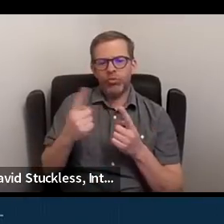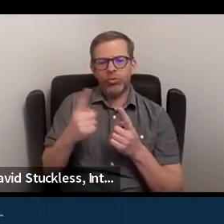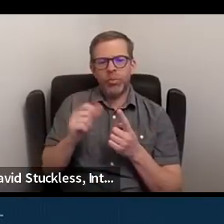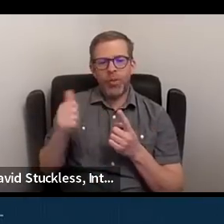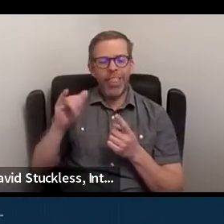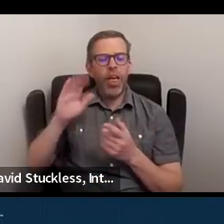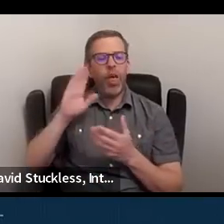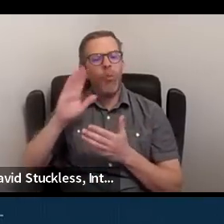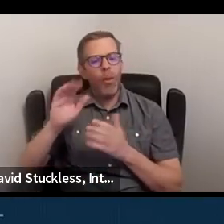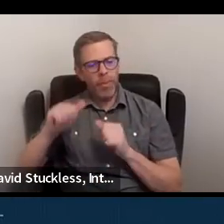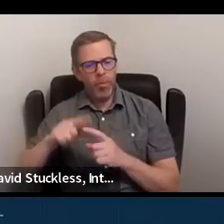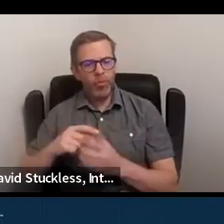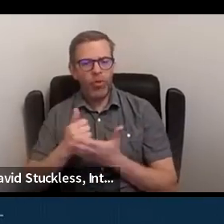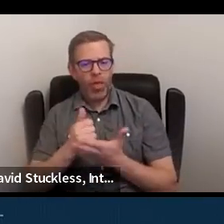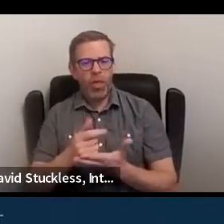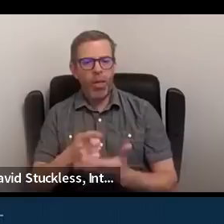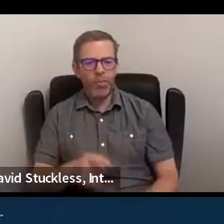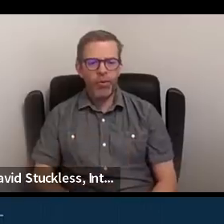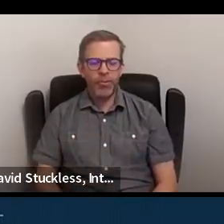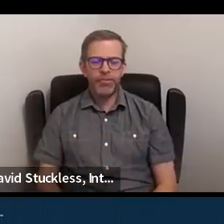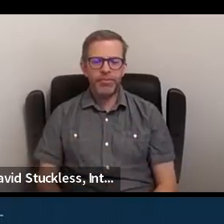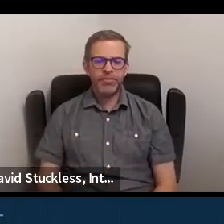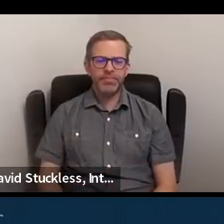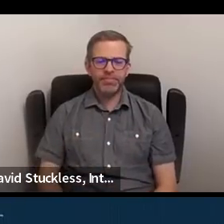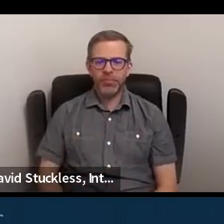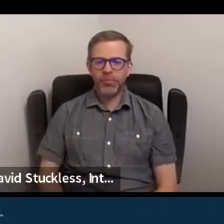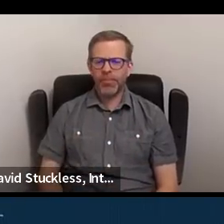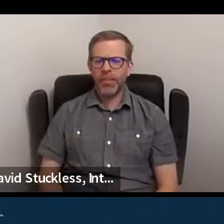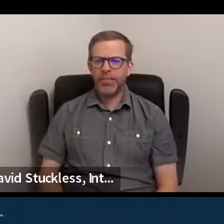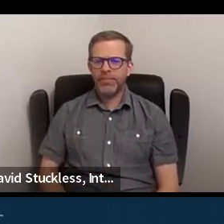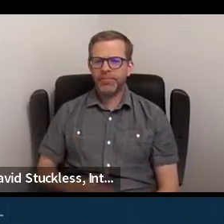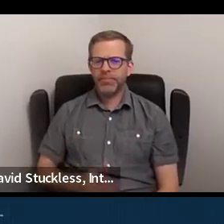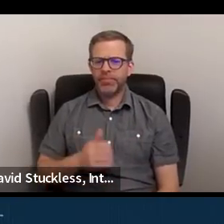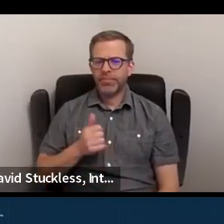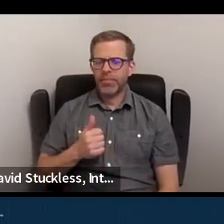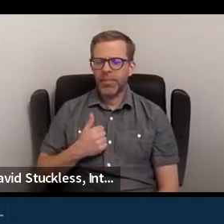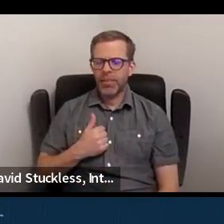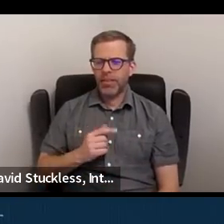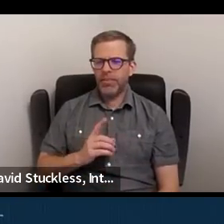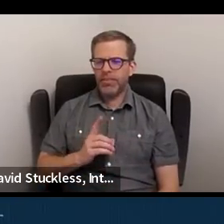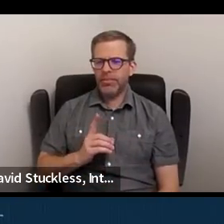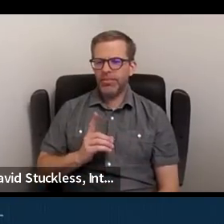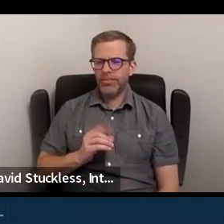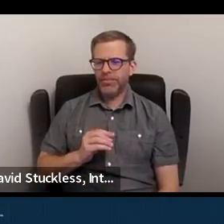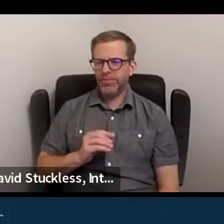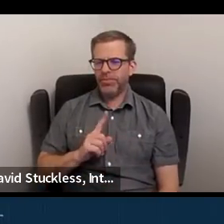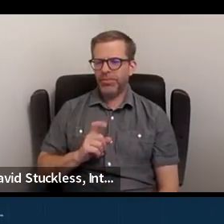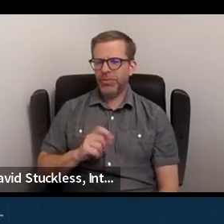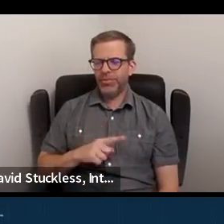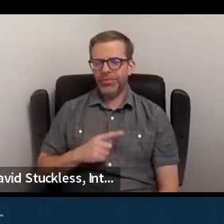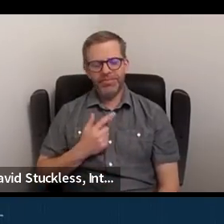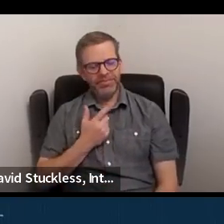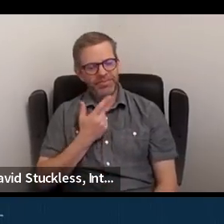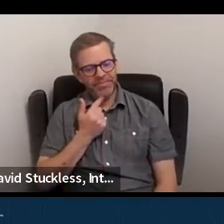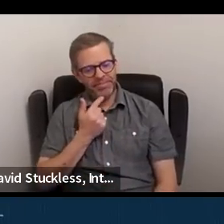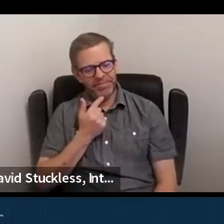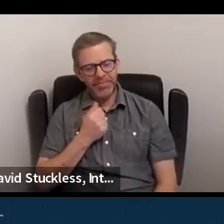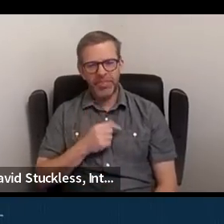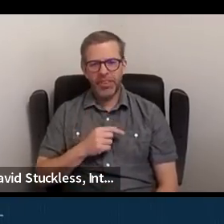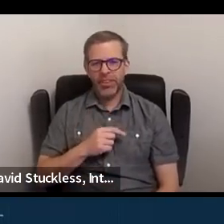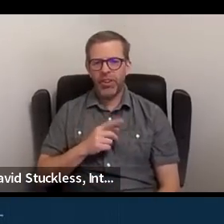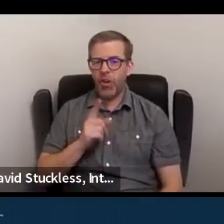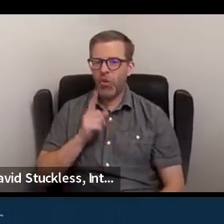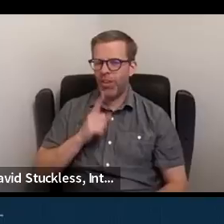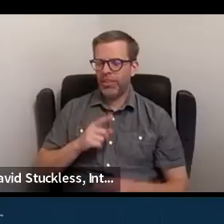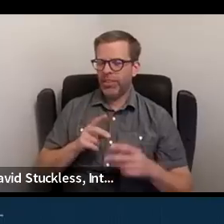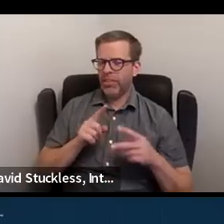you. Great. And I'm going to follow up that with one more question. Actually, it's a two-part question.